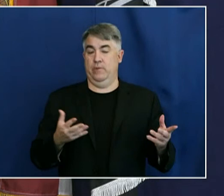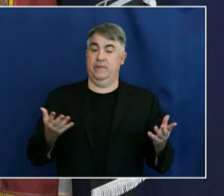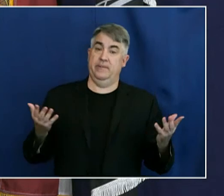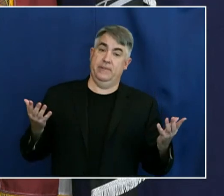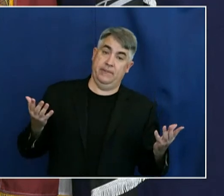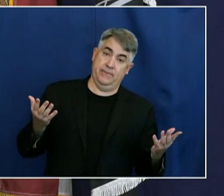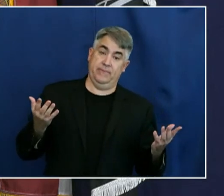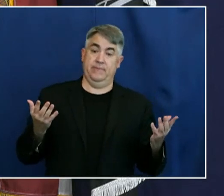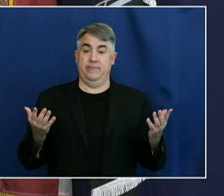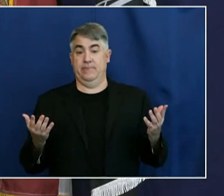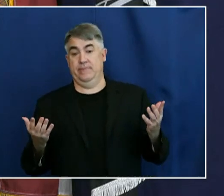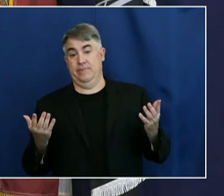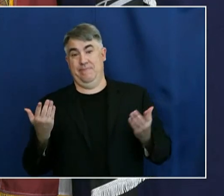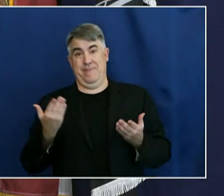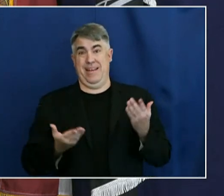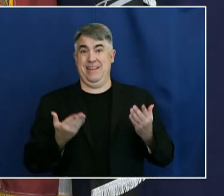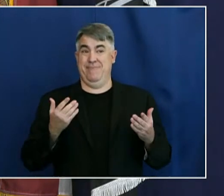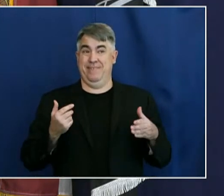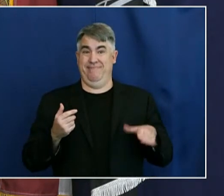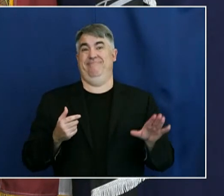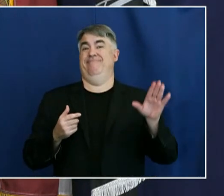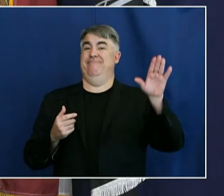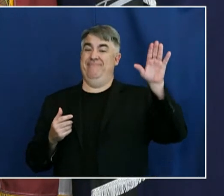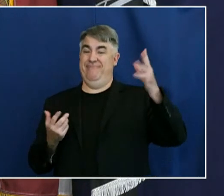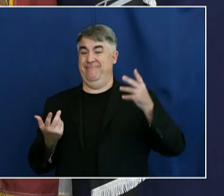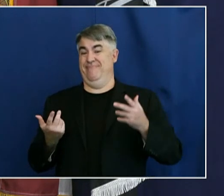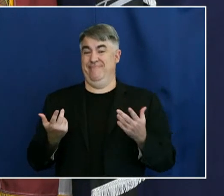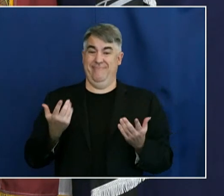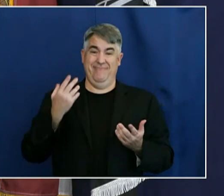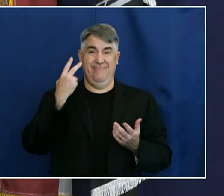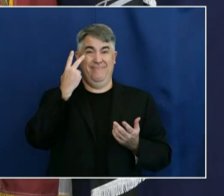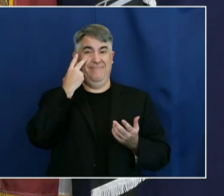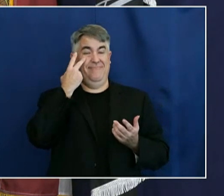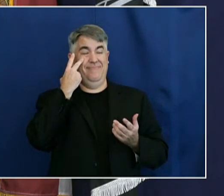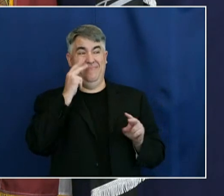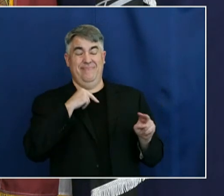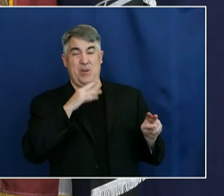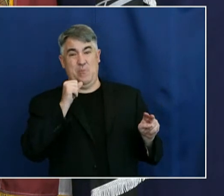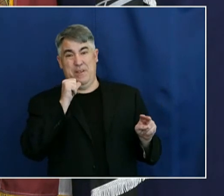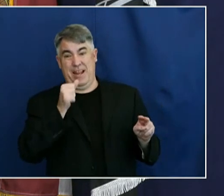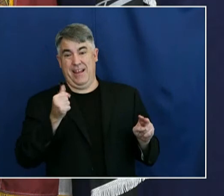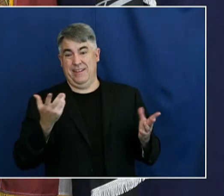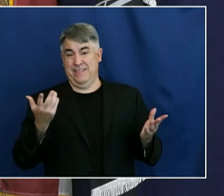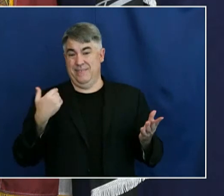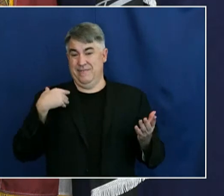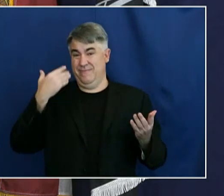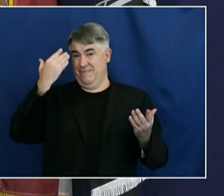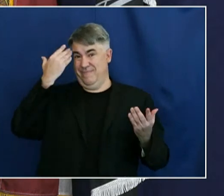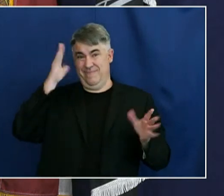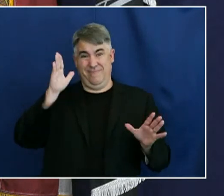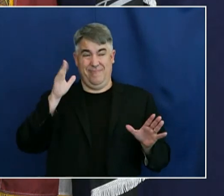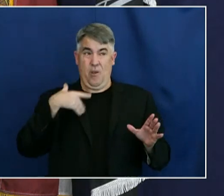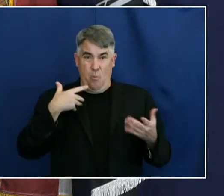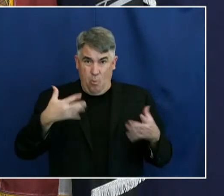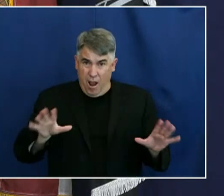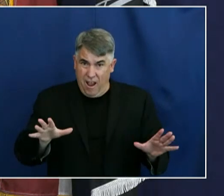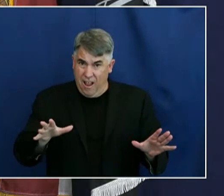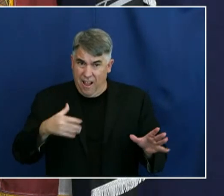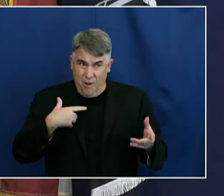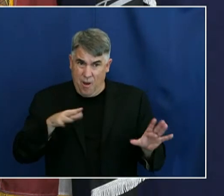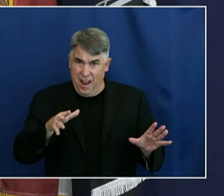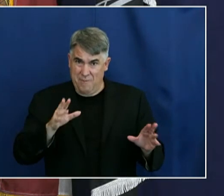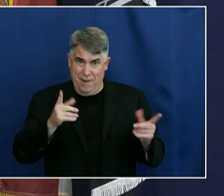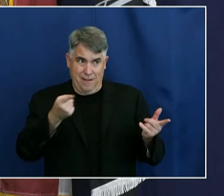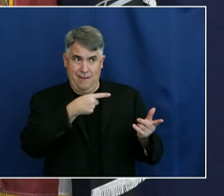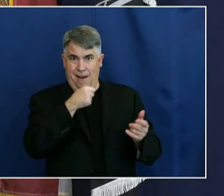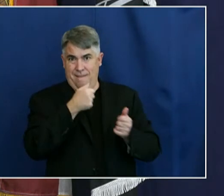be things that could bend the curve upwards. And that's what we don't want. We want to have the continued decrease. I strongly feel that